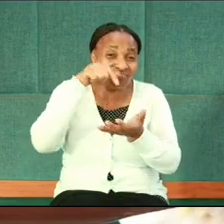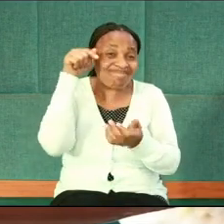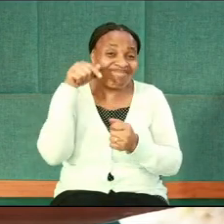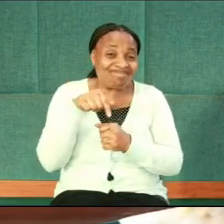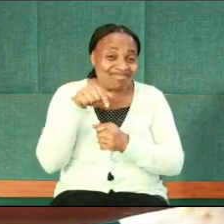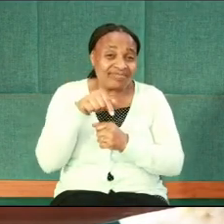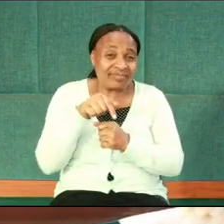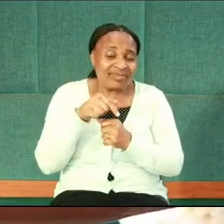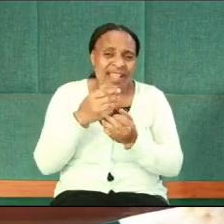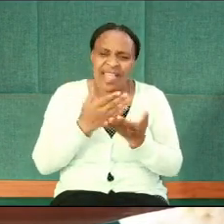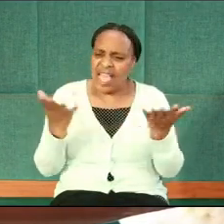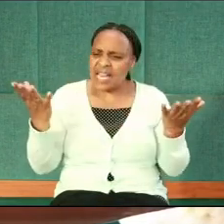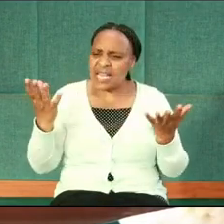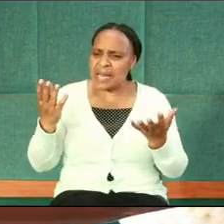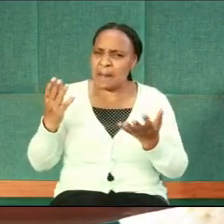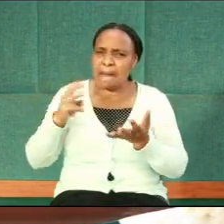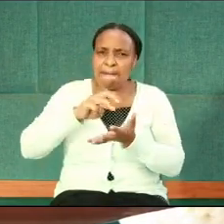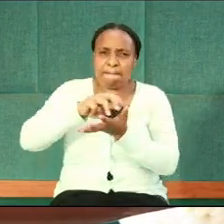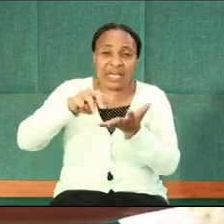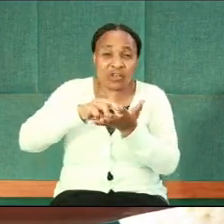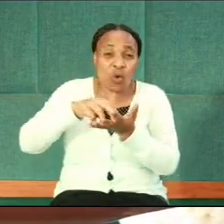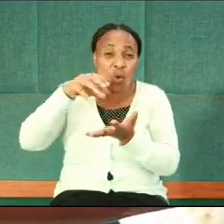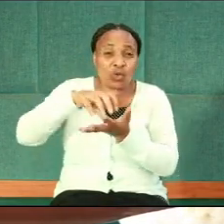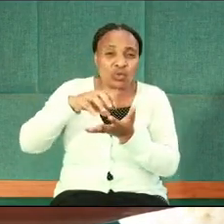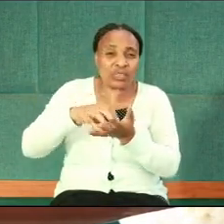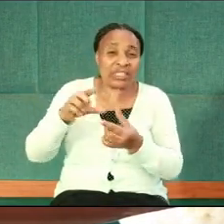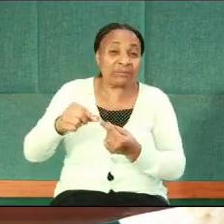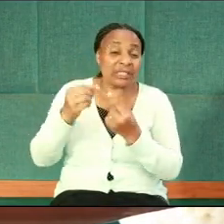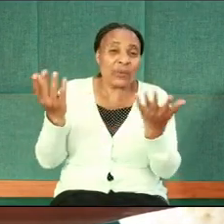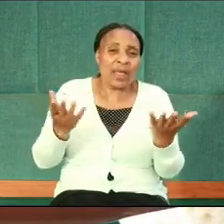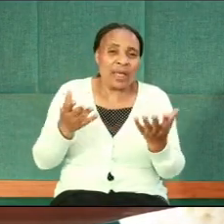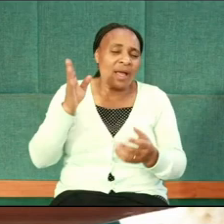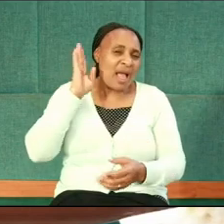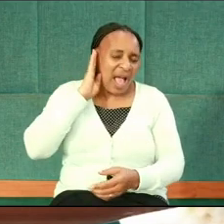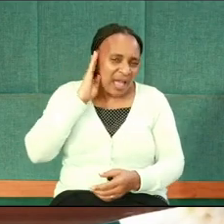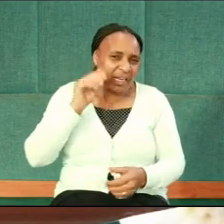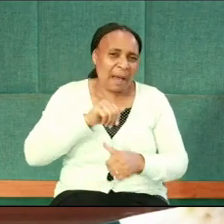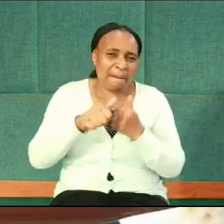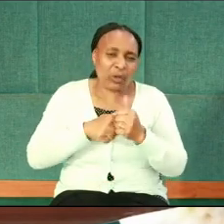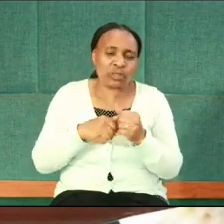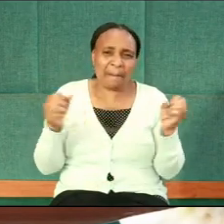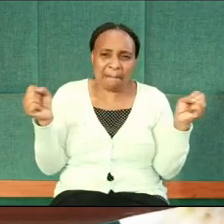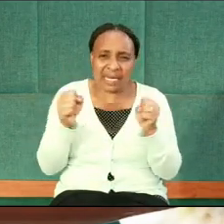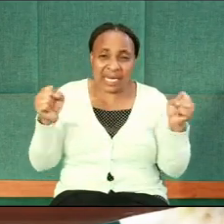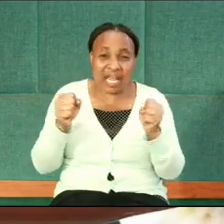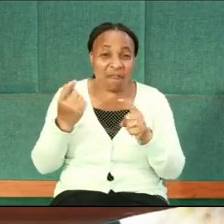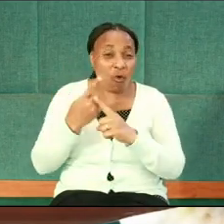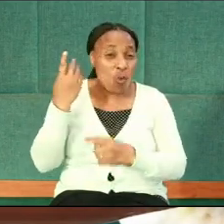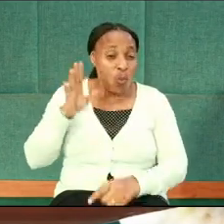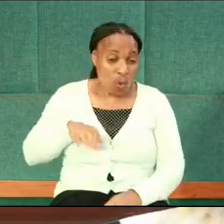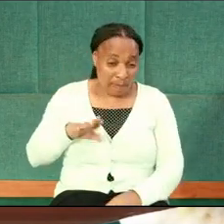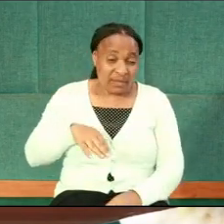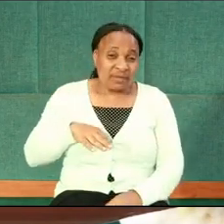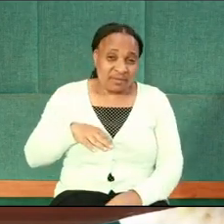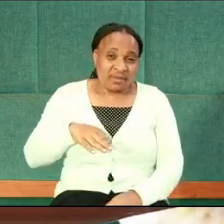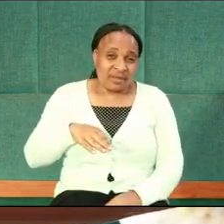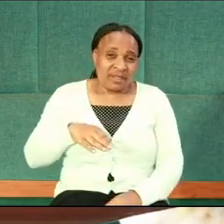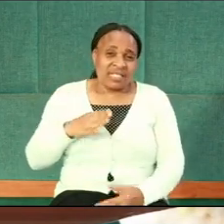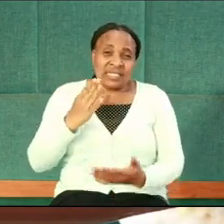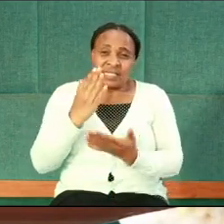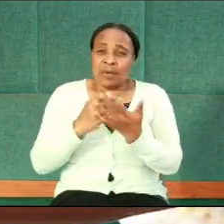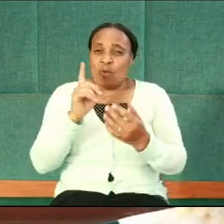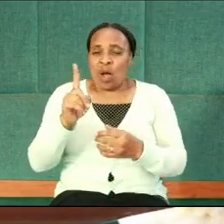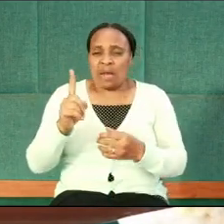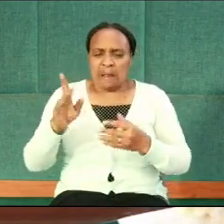any medical condition, especially which is, we have heard about even cerebral malaria. It's because of malaria, and you find somebody actually